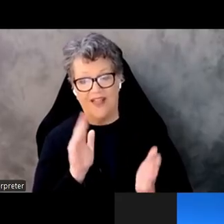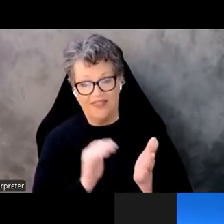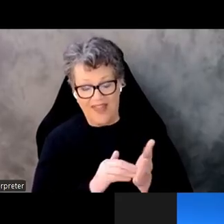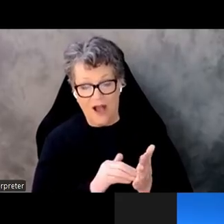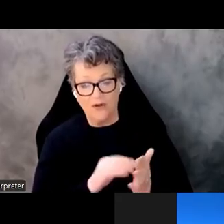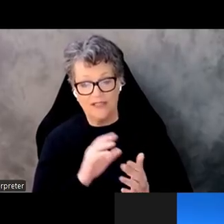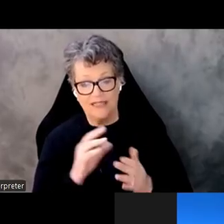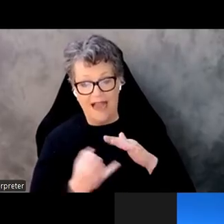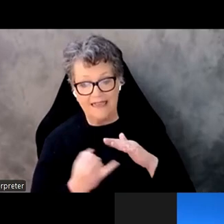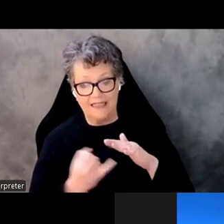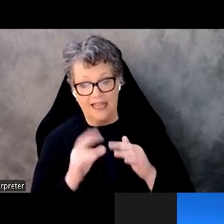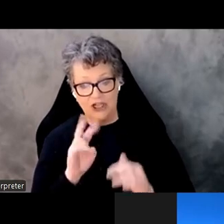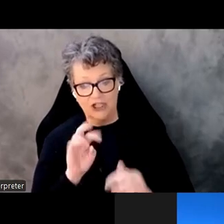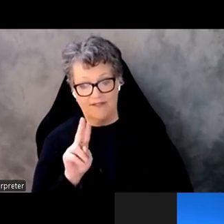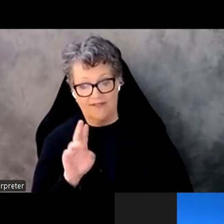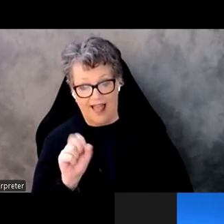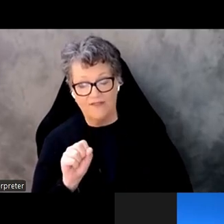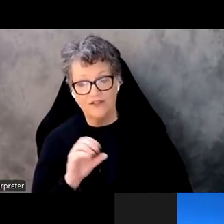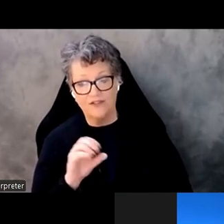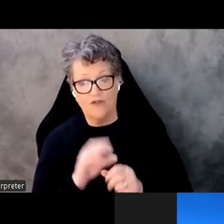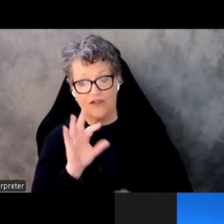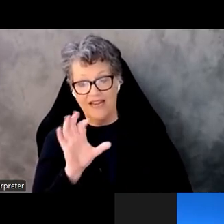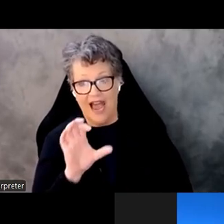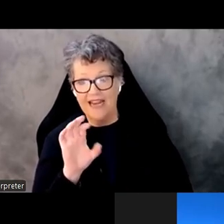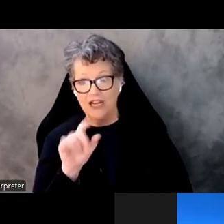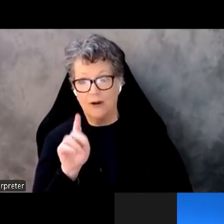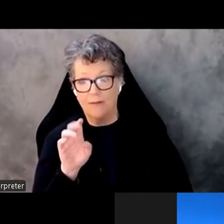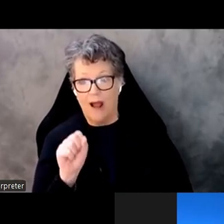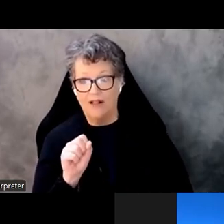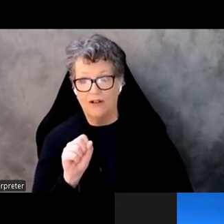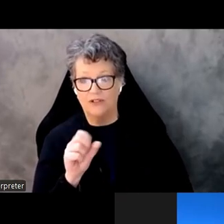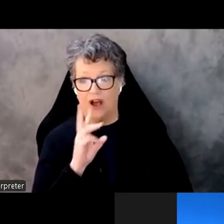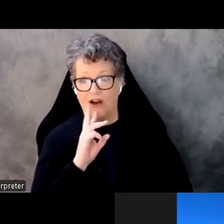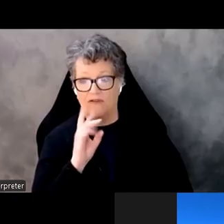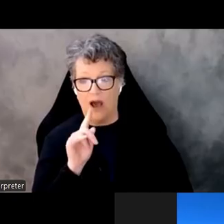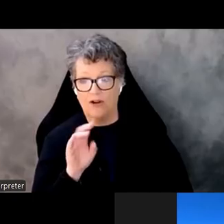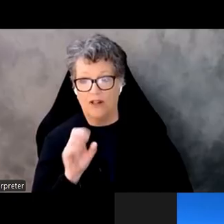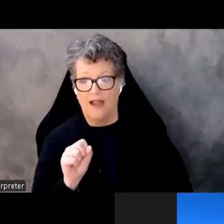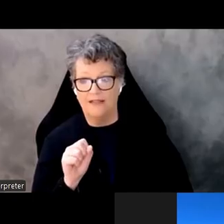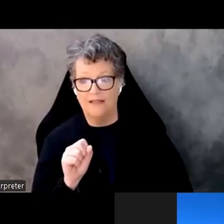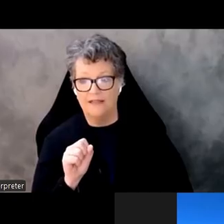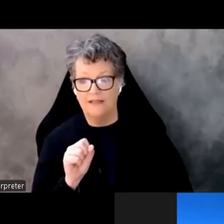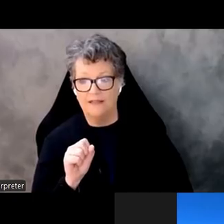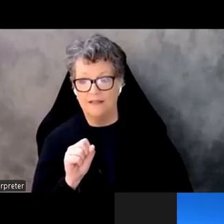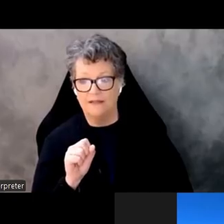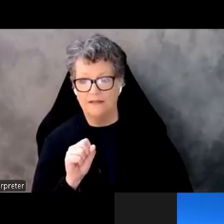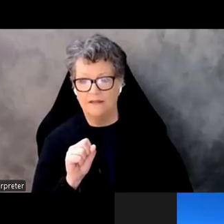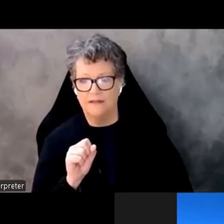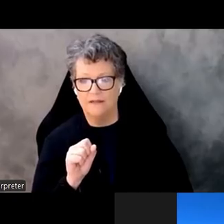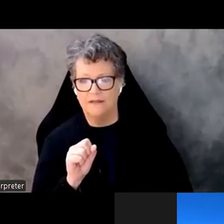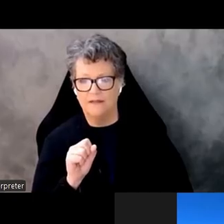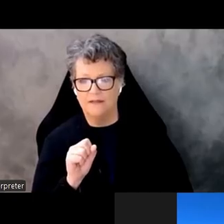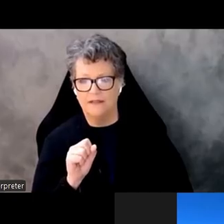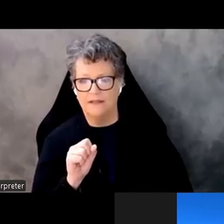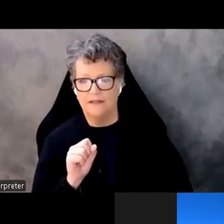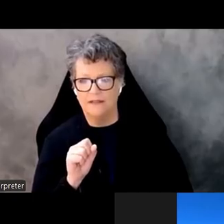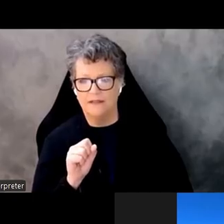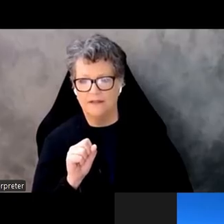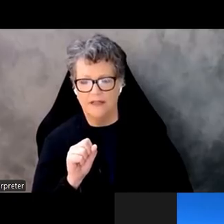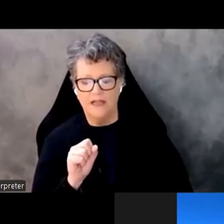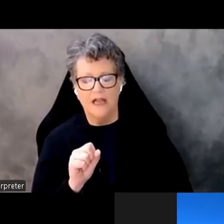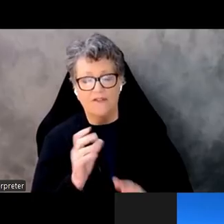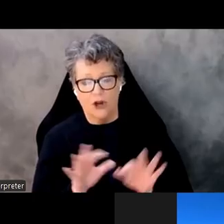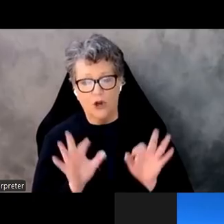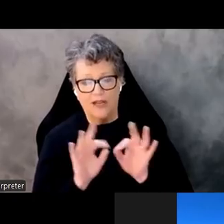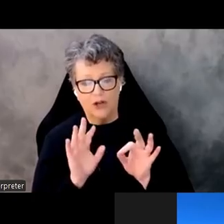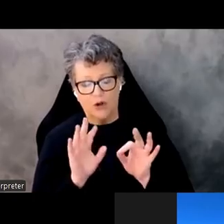isolation valves on our over 900 miles of water lines located across the city. Understanding the very critical nature